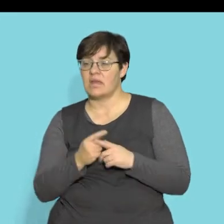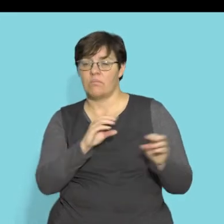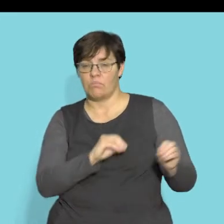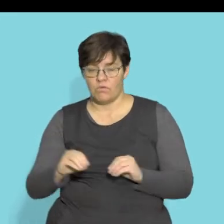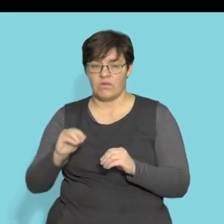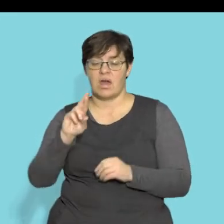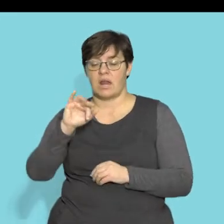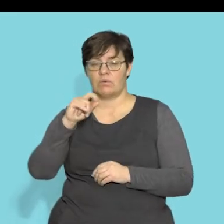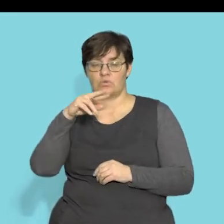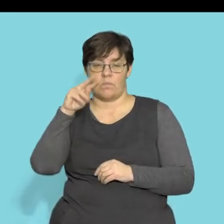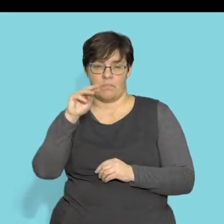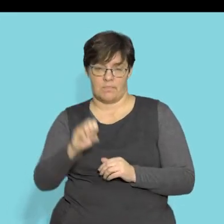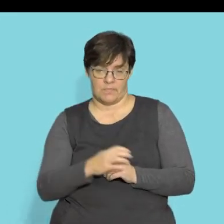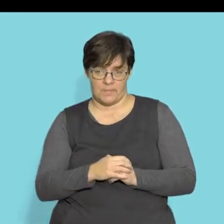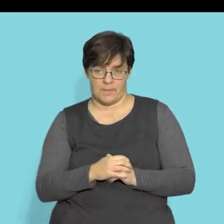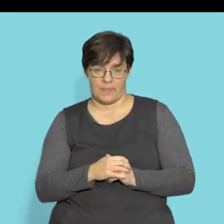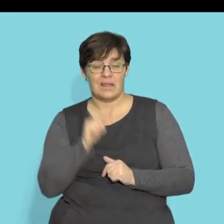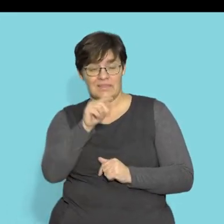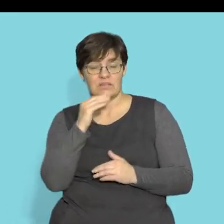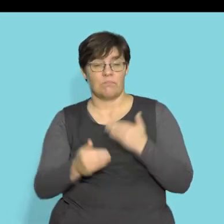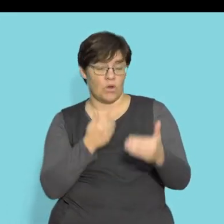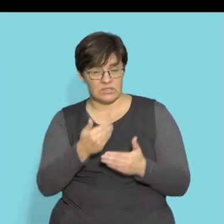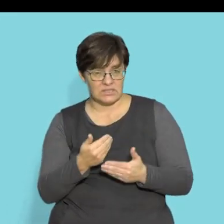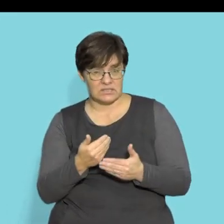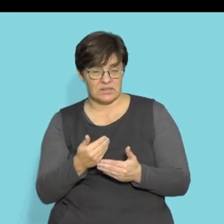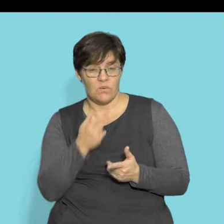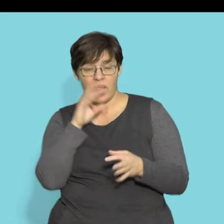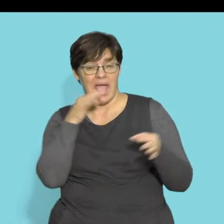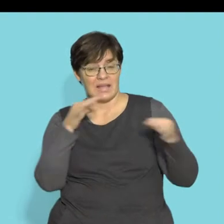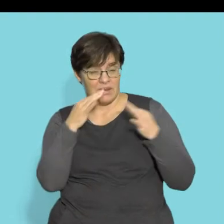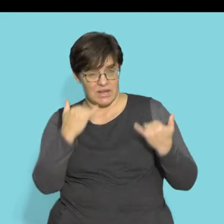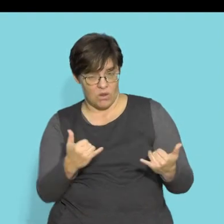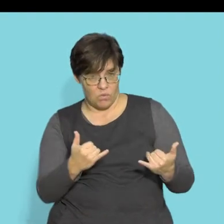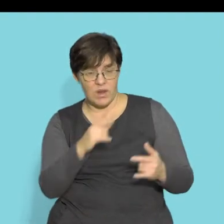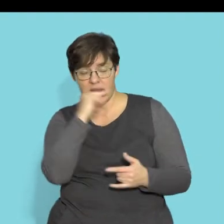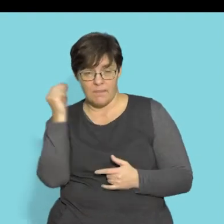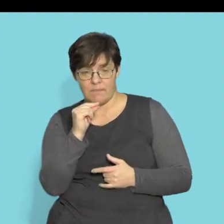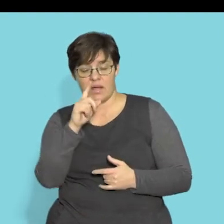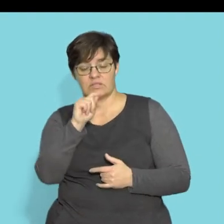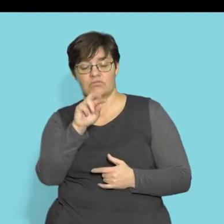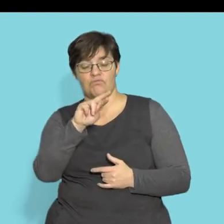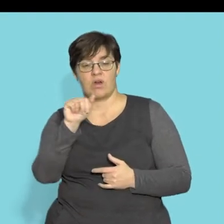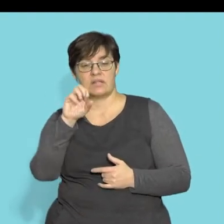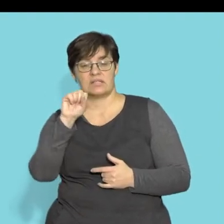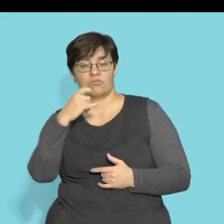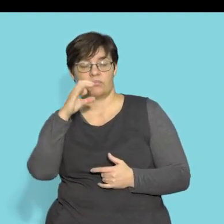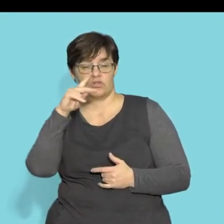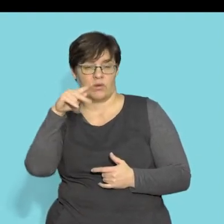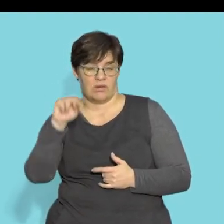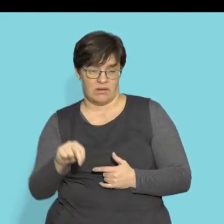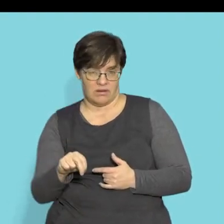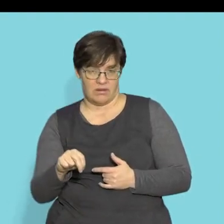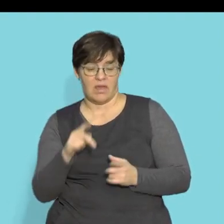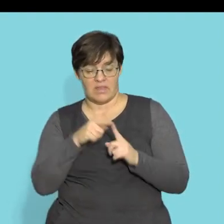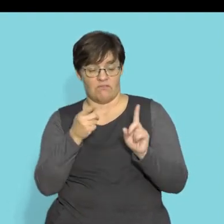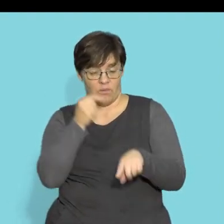moves out into the ribosome. And that process that we've just described now is called transcription. It